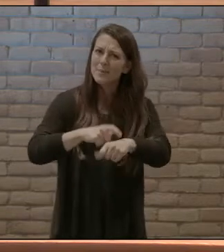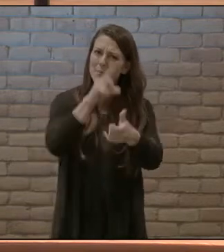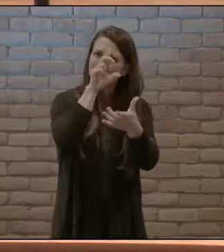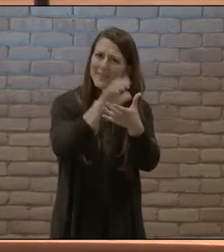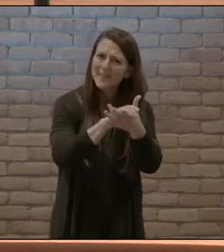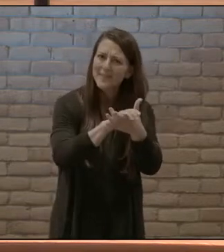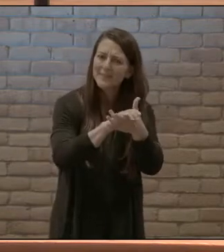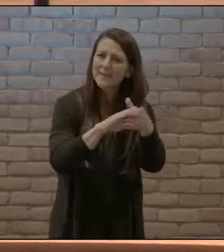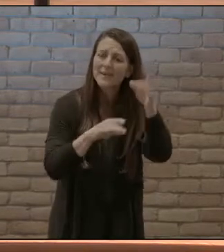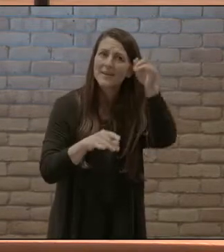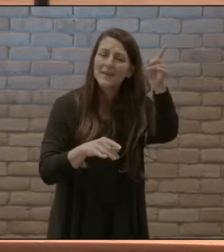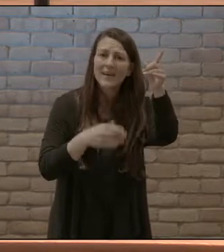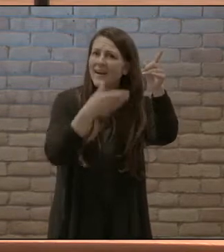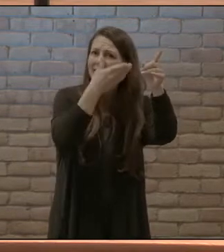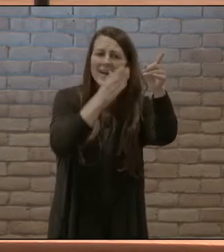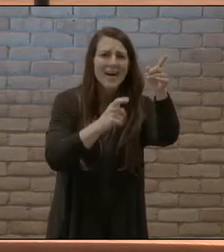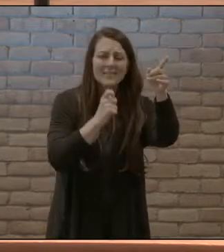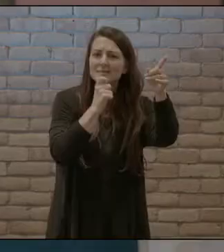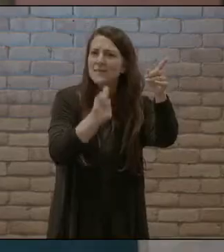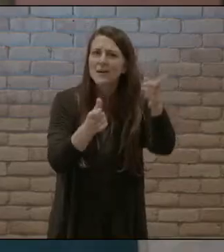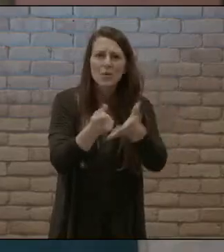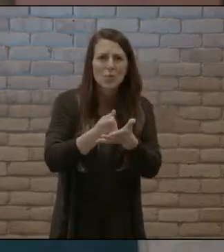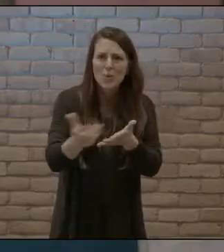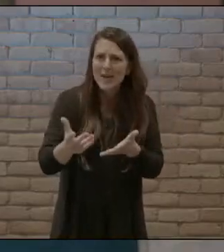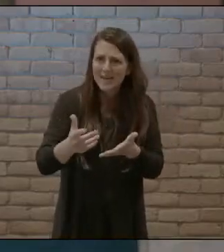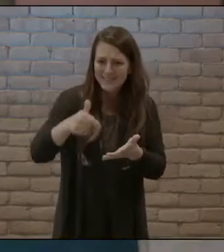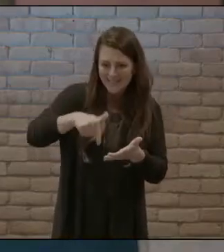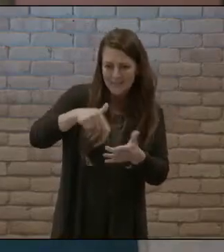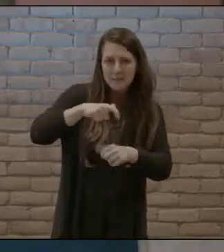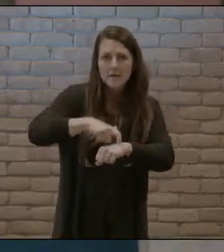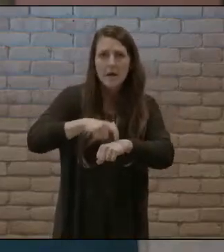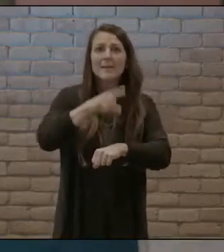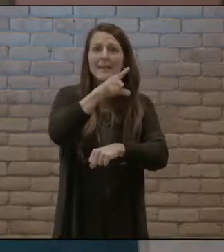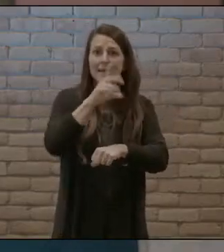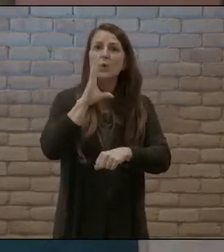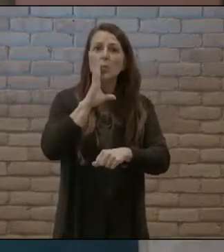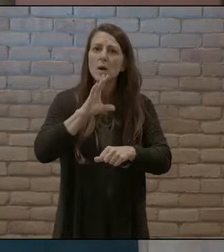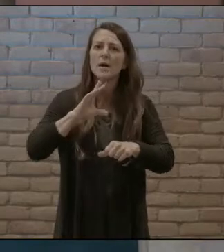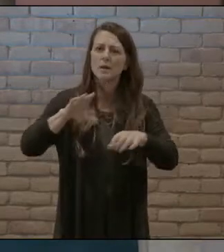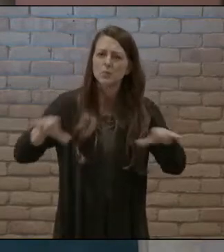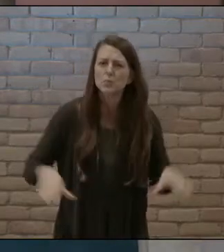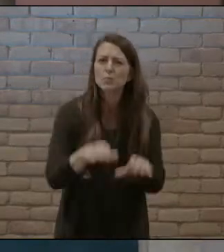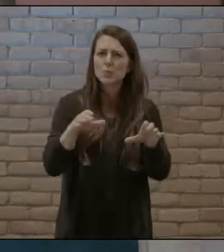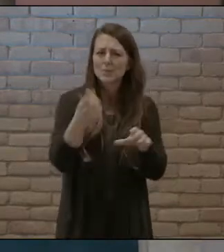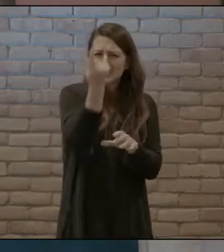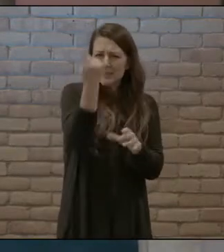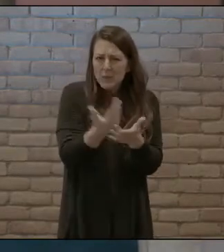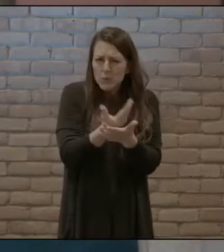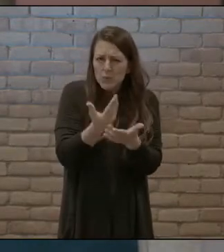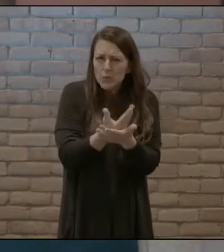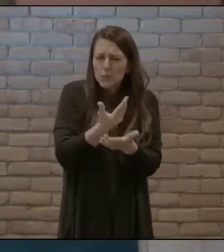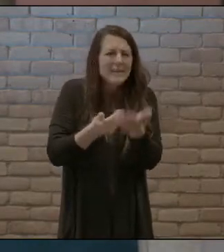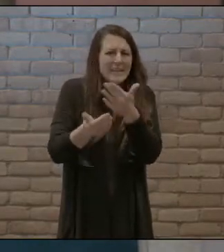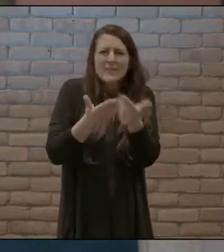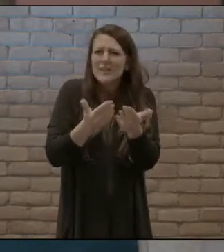to believe that God's not going to waste this time, that He is going to do something new, even in the midst of the